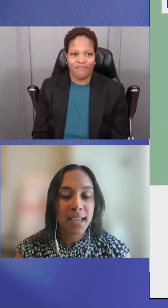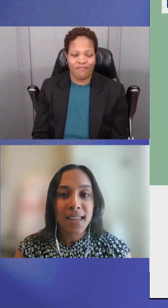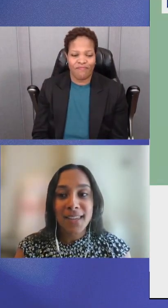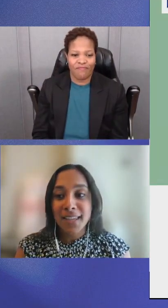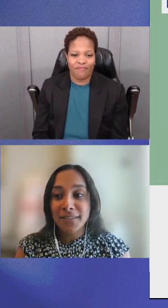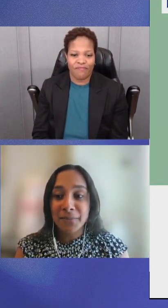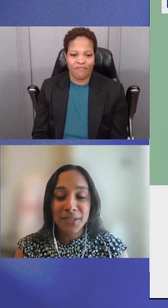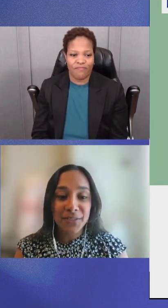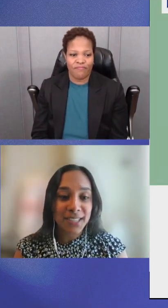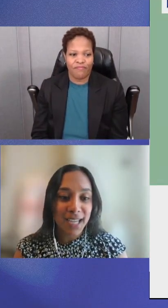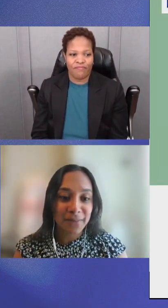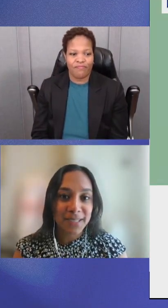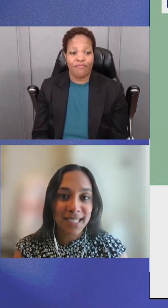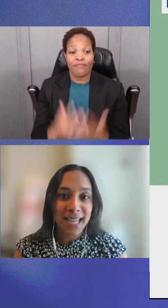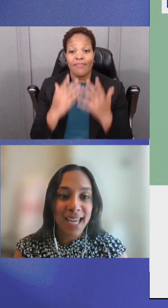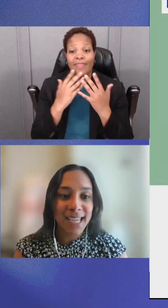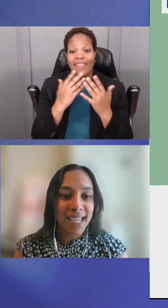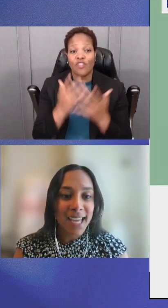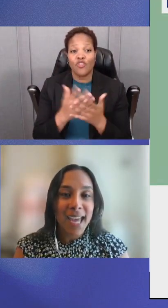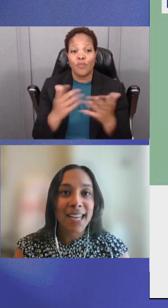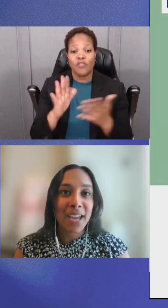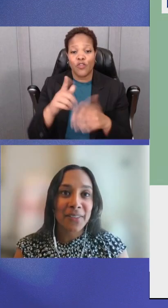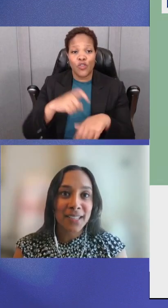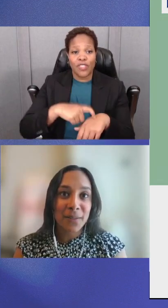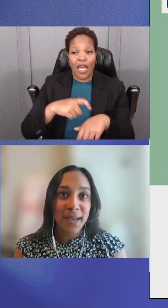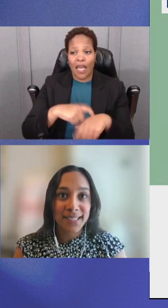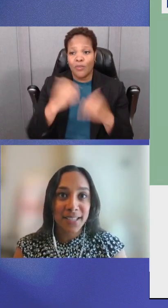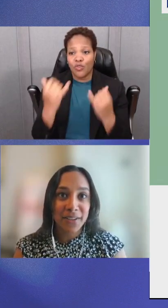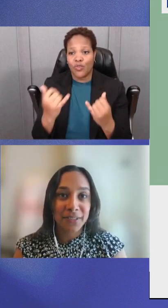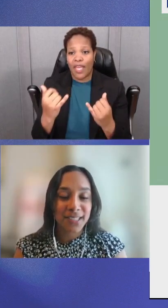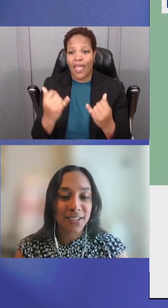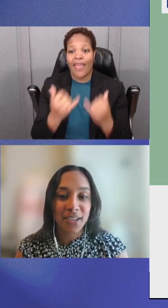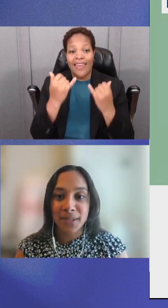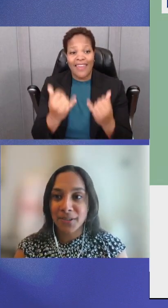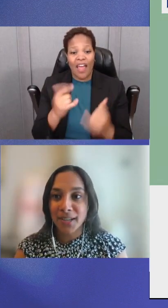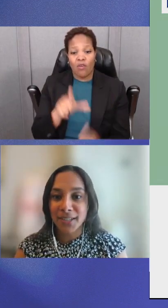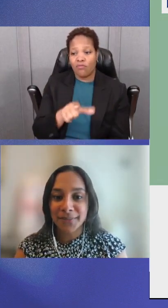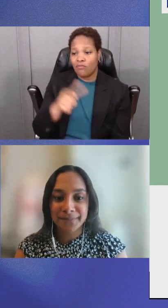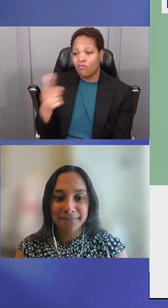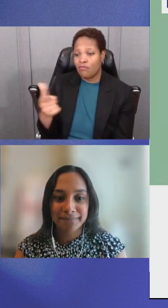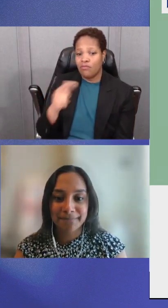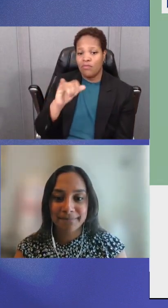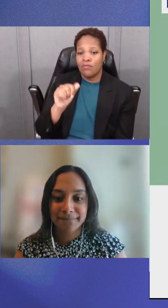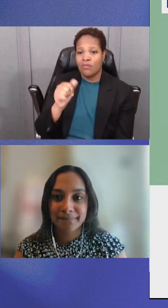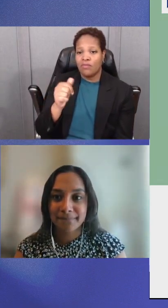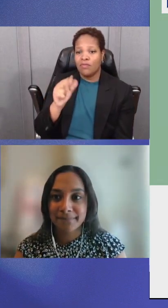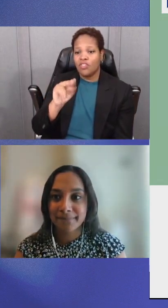Thank you so much for your time today, and now I'd like to pass it over to Jamie Trotter.